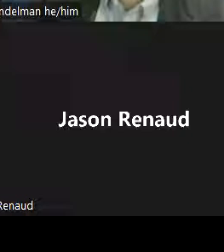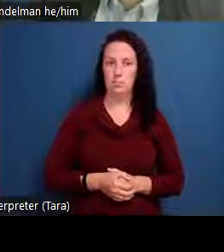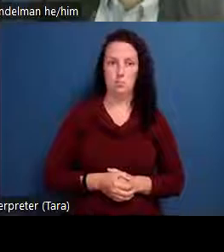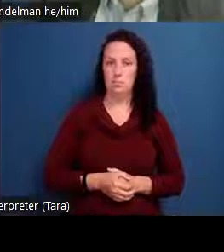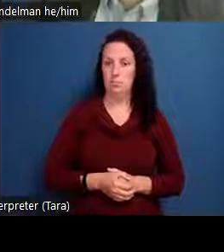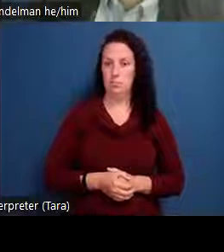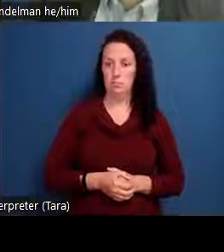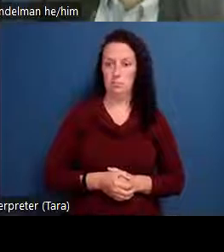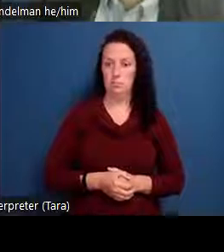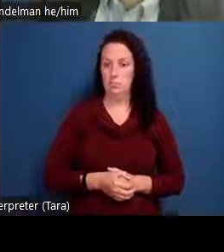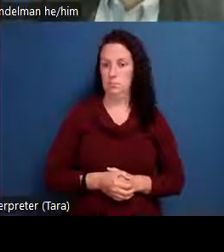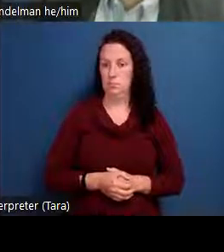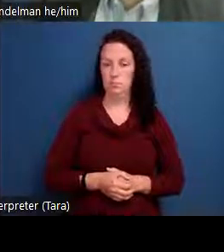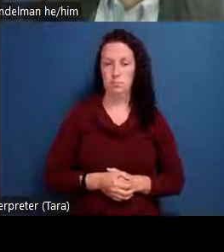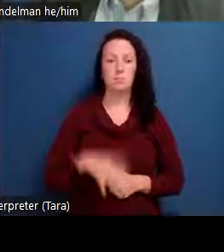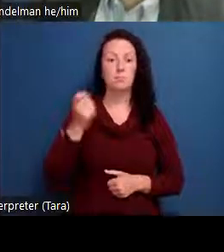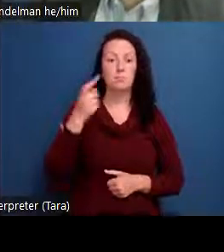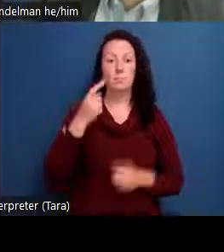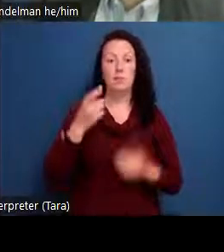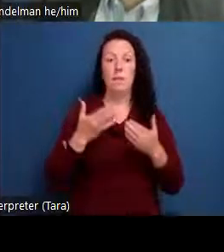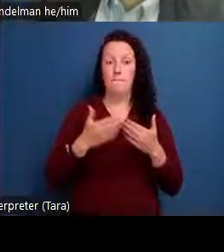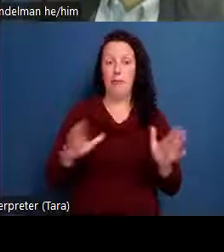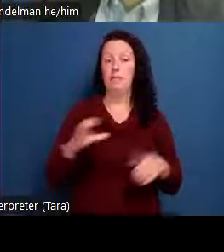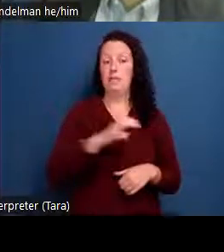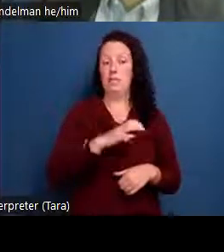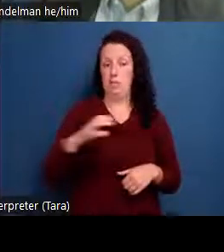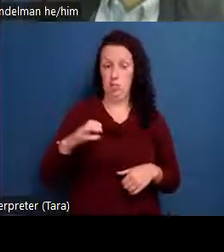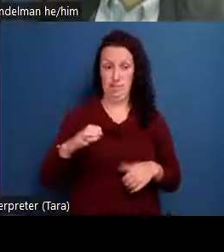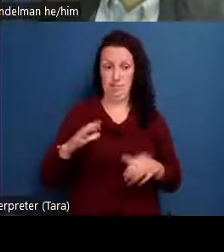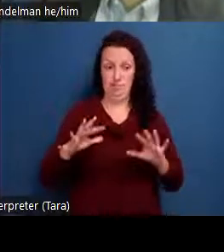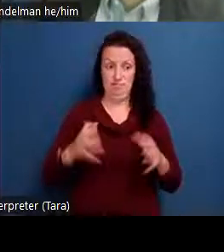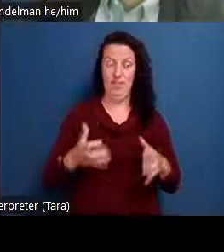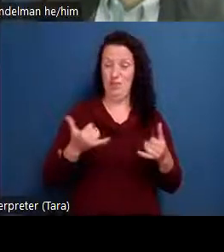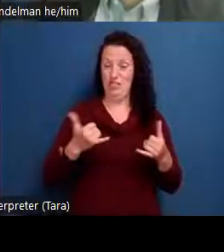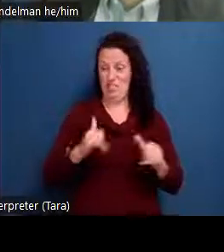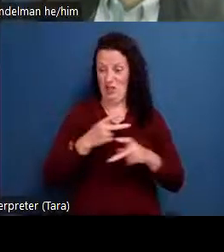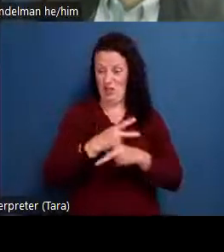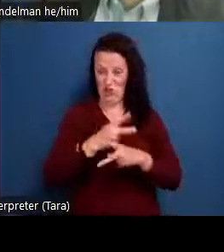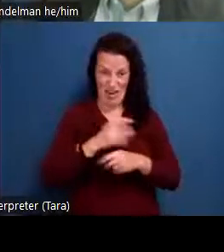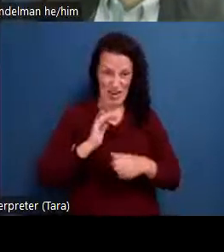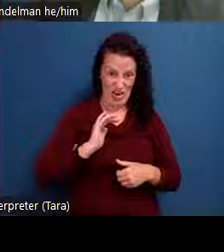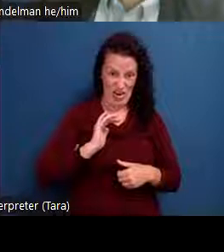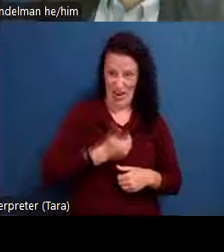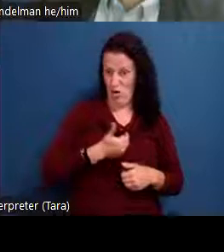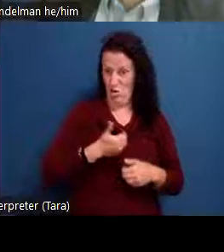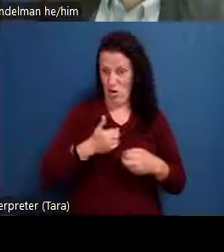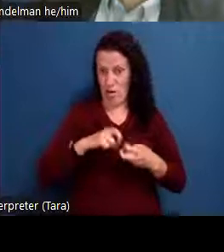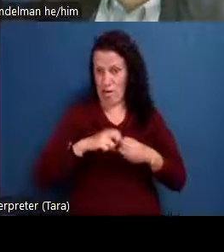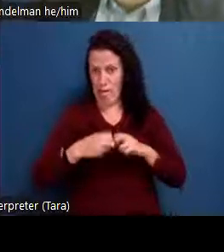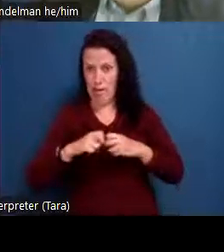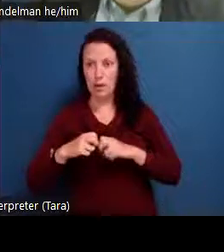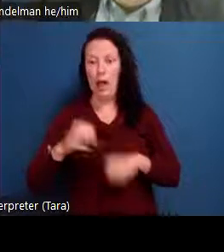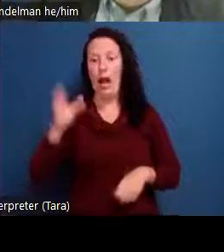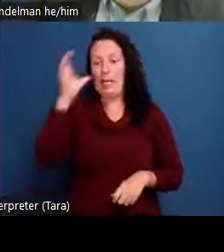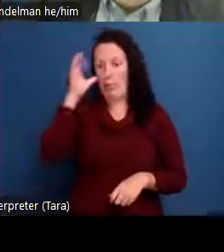Recognizing that we are a public commission still working out our kinks, and I hear you, Commissioner Renaud, of your